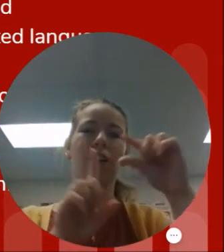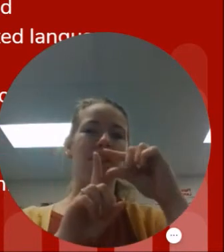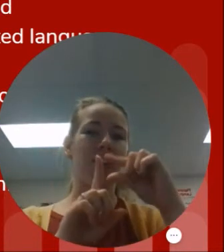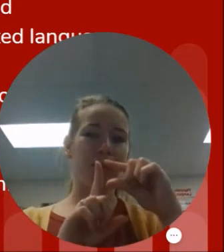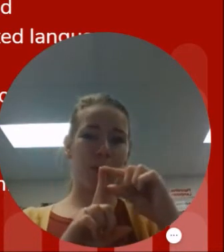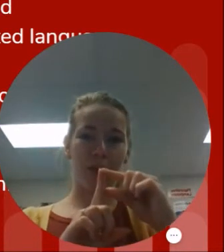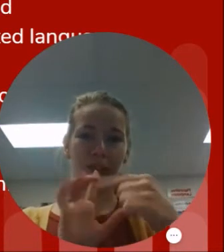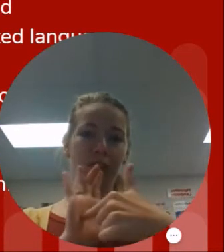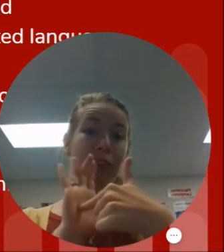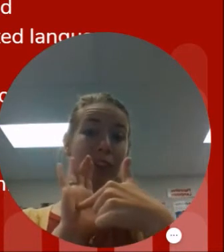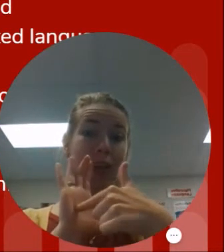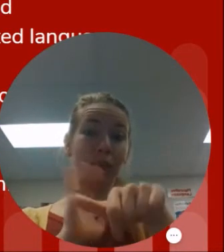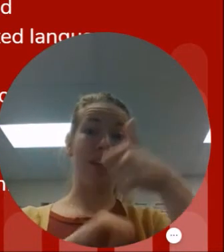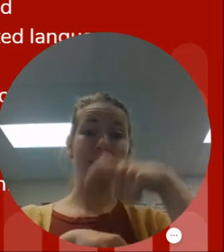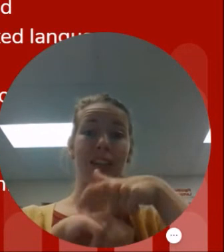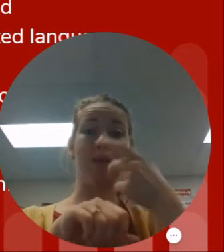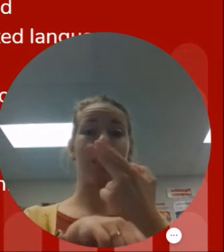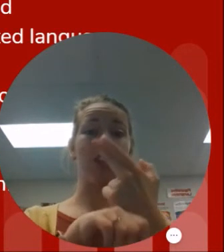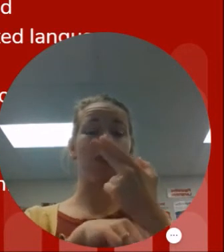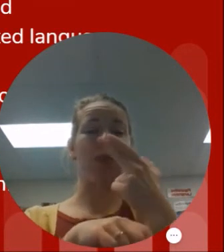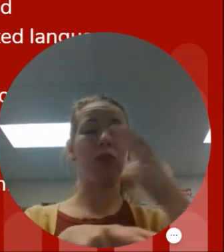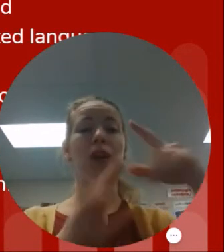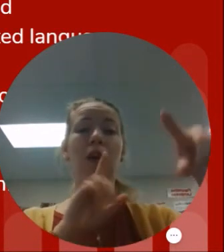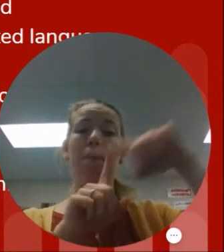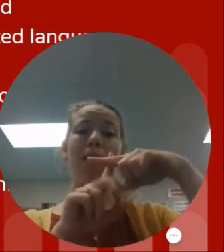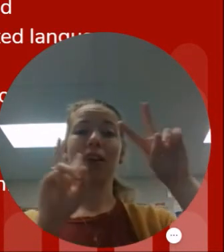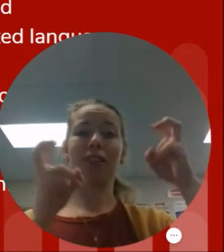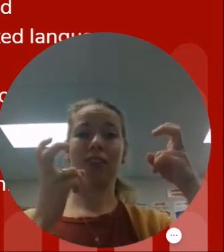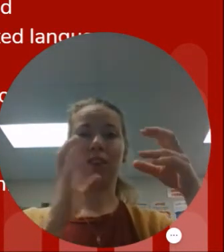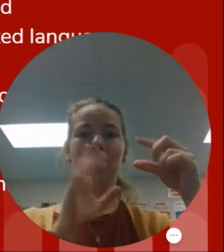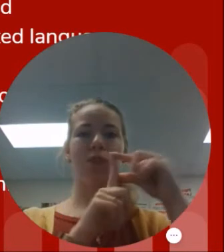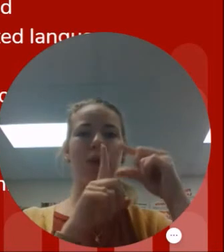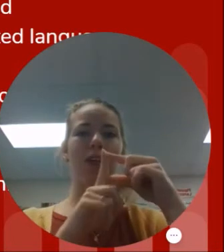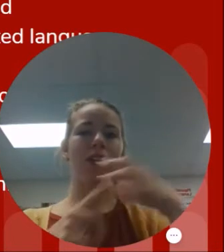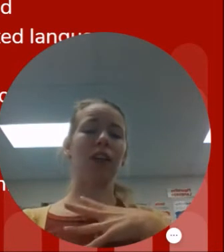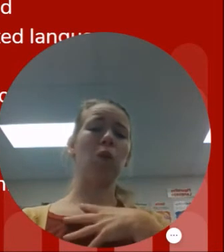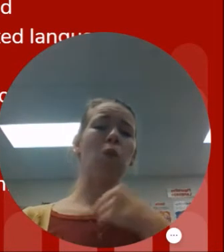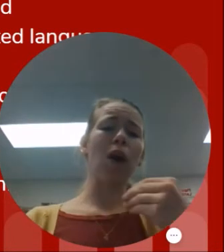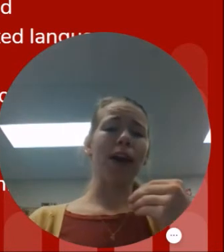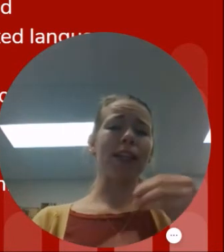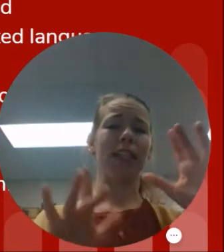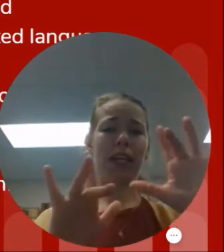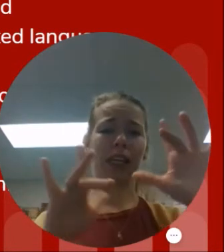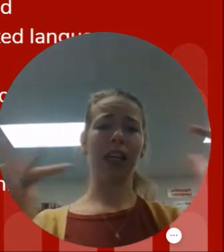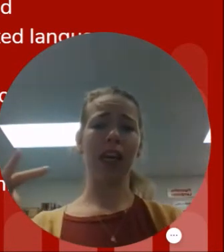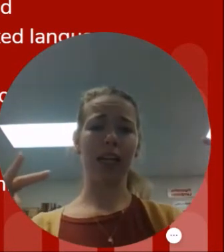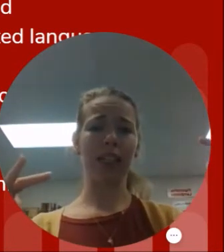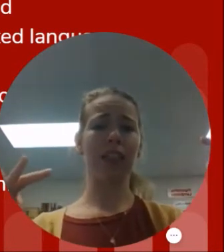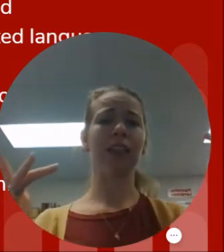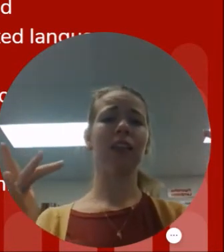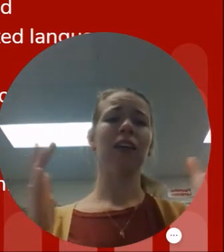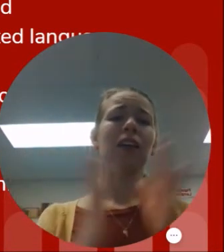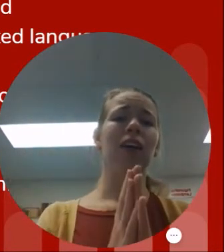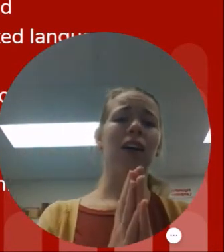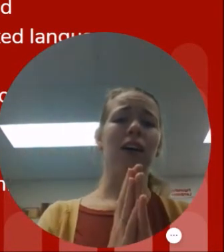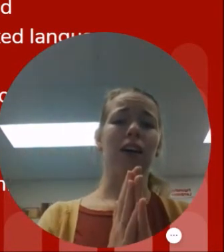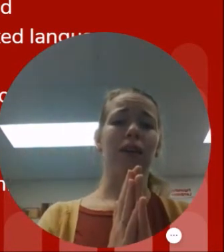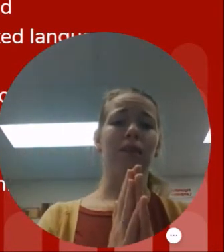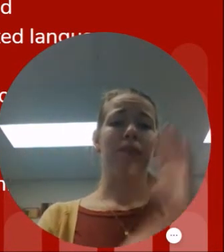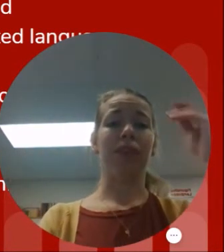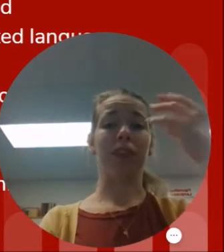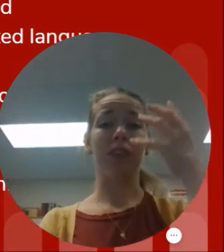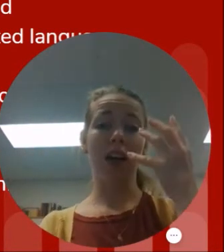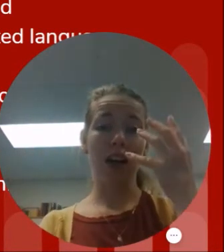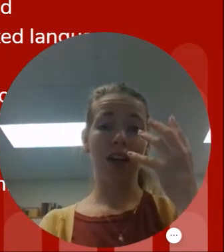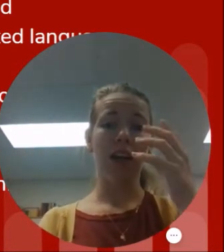Words are very important. For example, anytime that they use positive words like white and light,